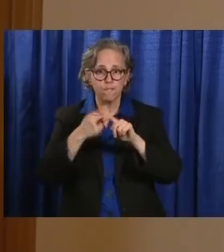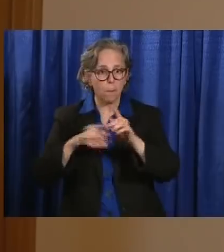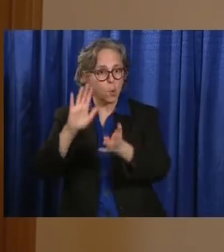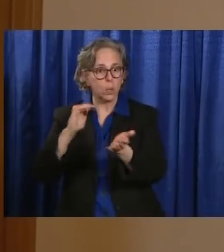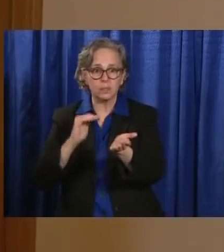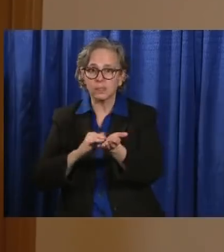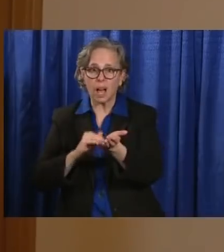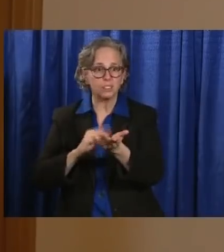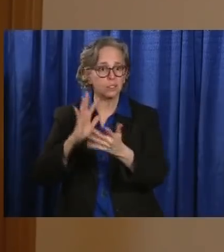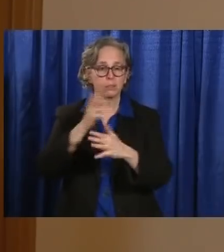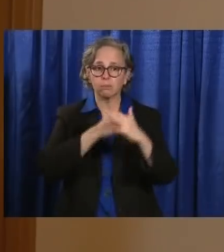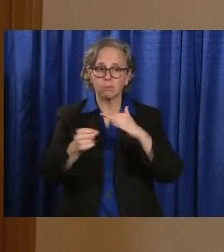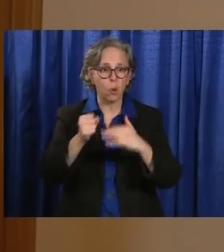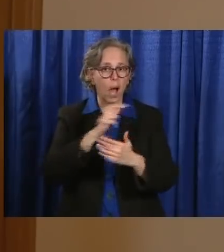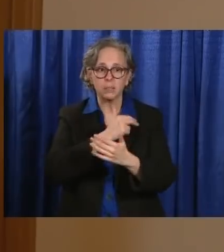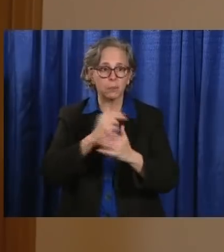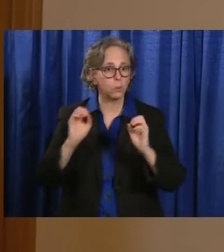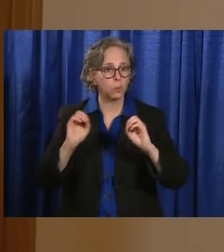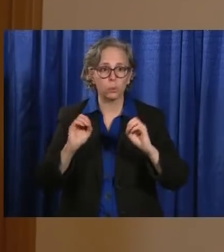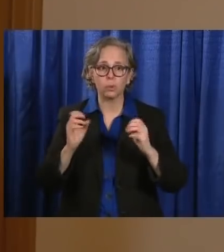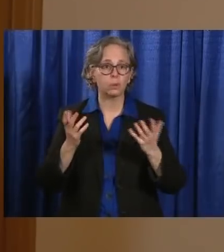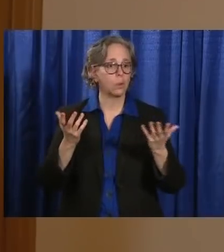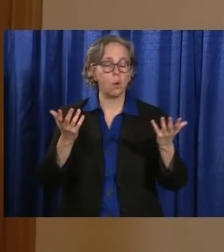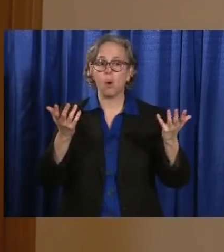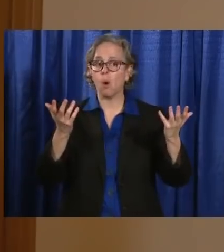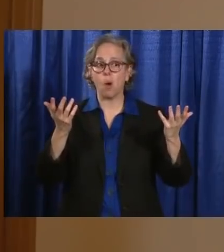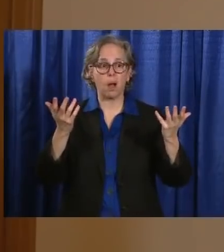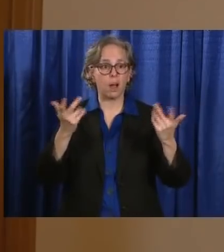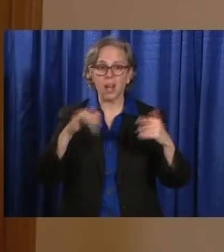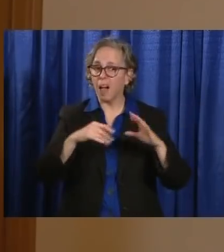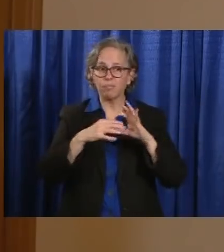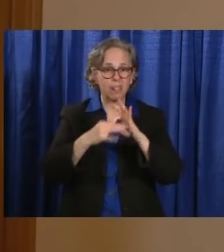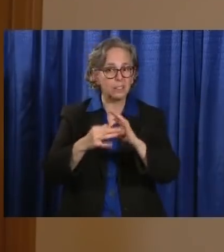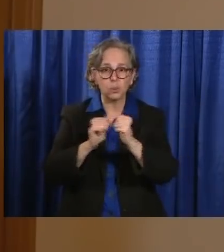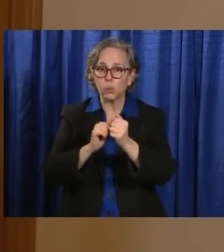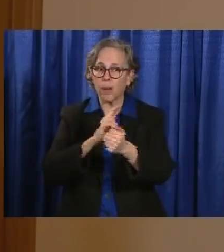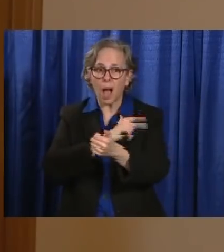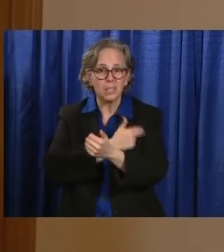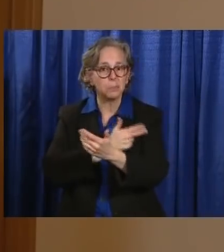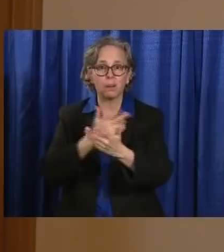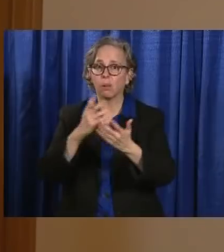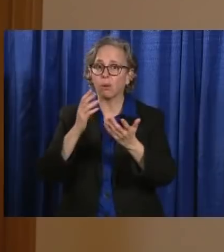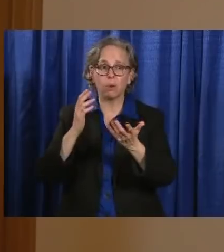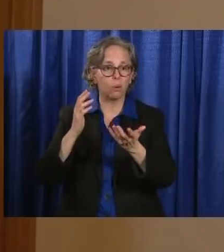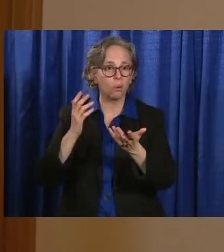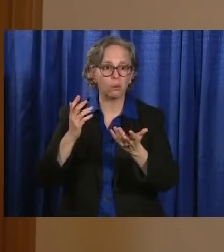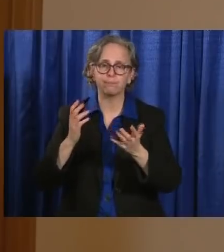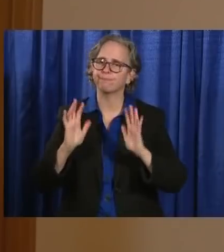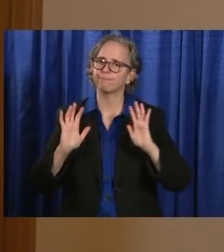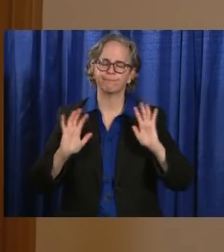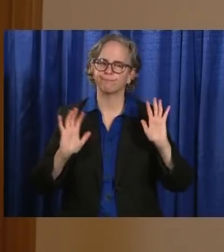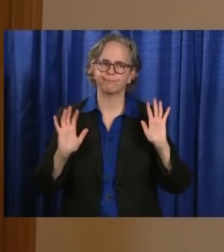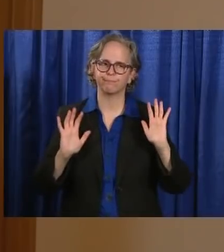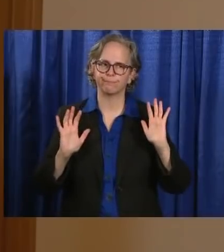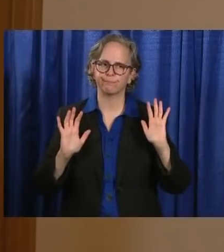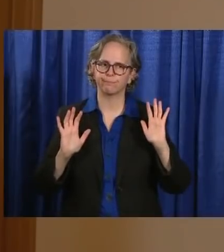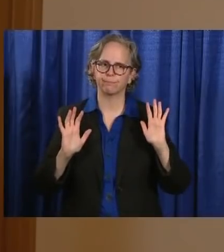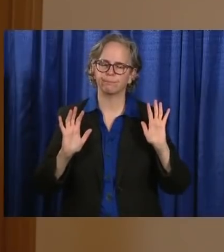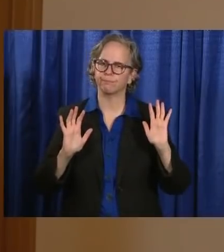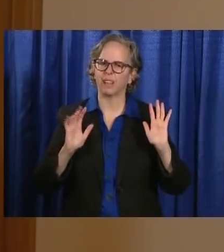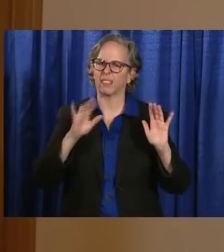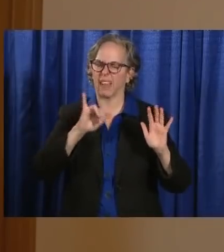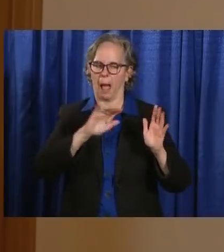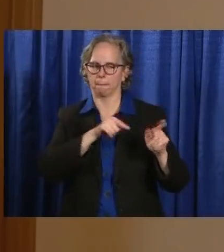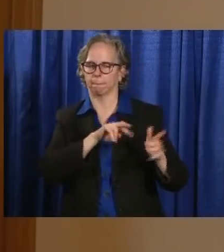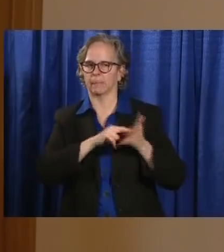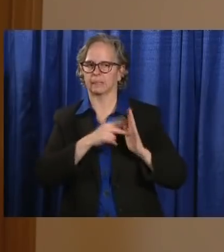system or a site that they have set up that is not given out to the public at large. It's done through going through the patient